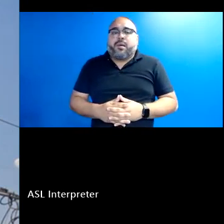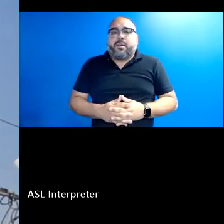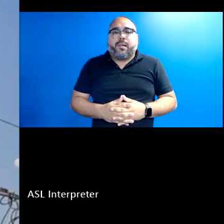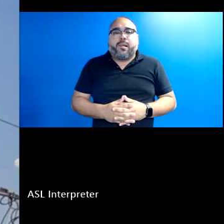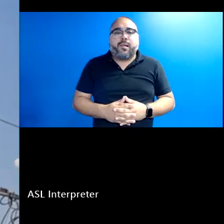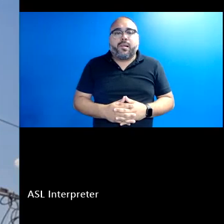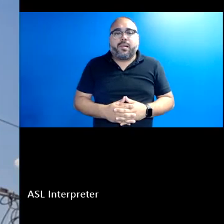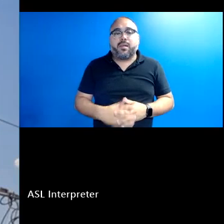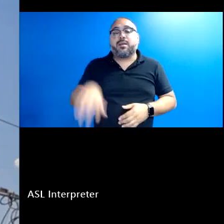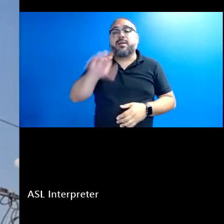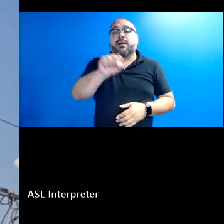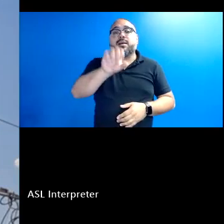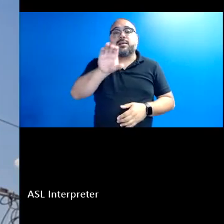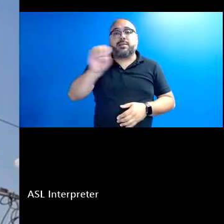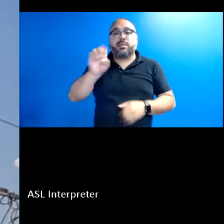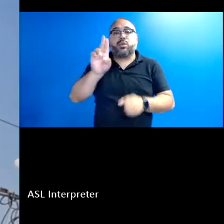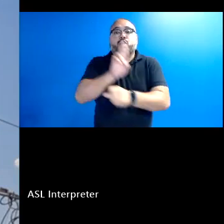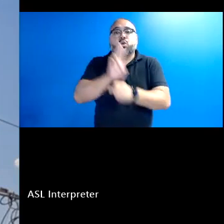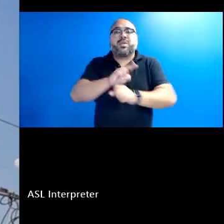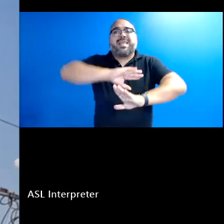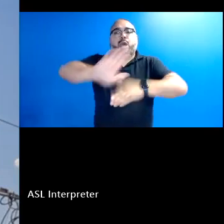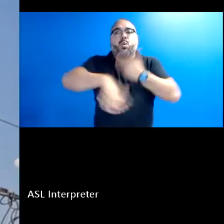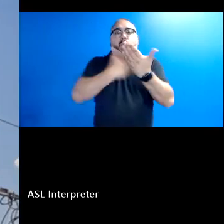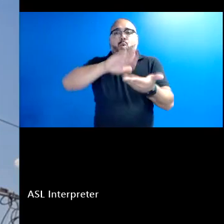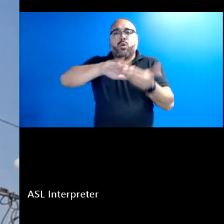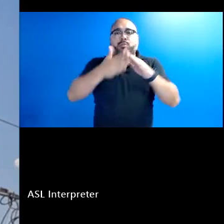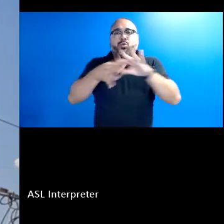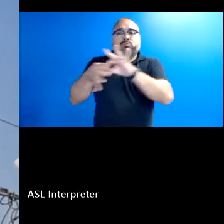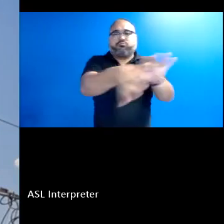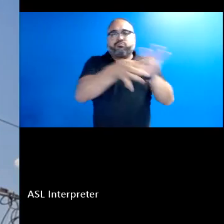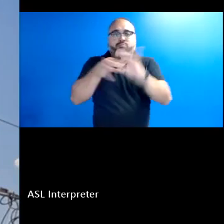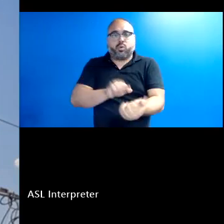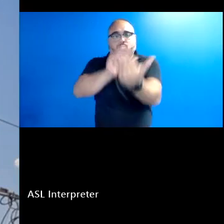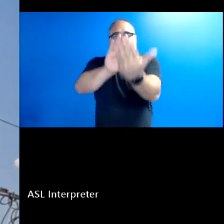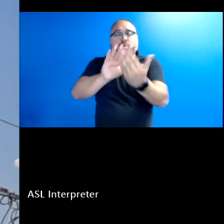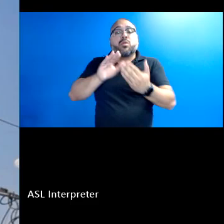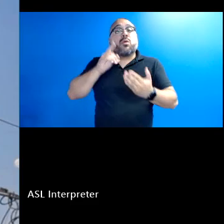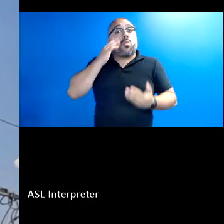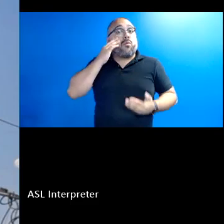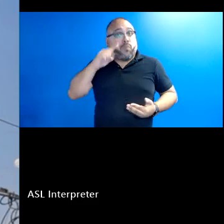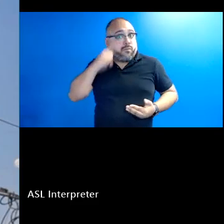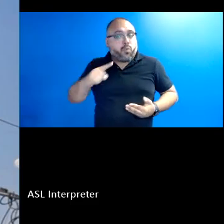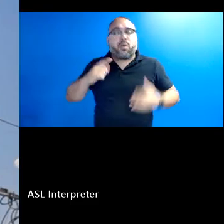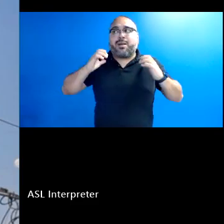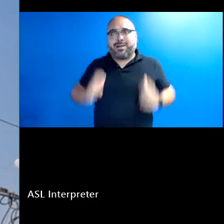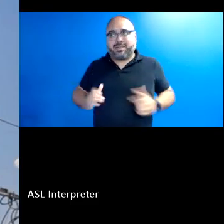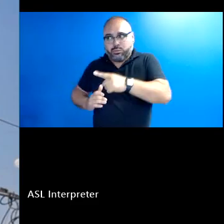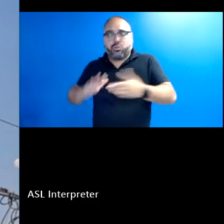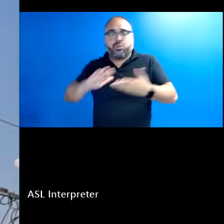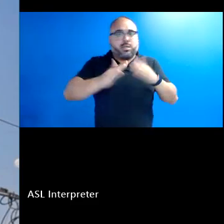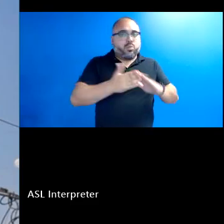SCE uses a whole community approach to help disseminate information and ensure customers and communities are prepared for